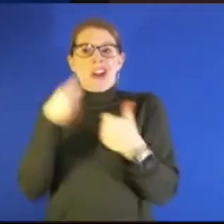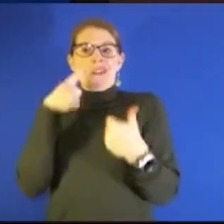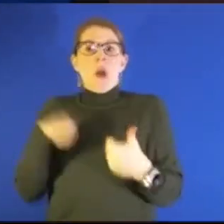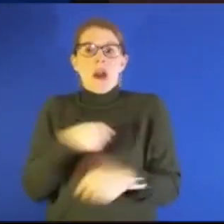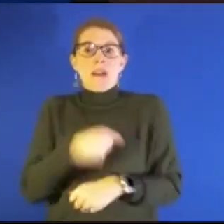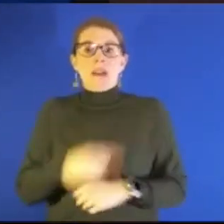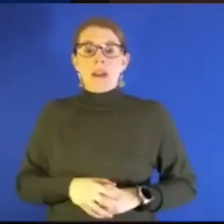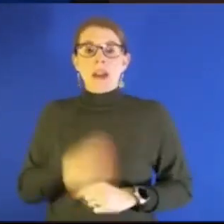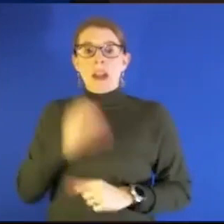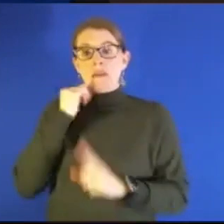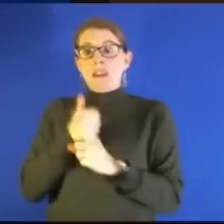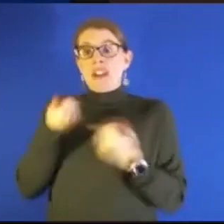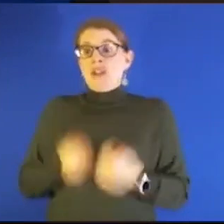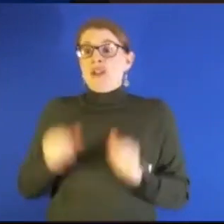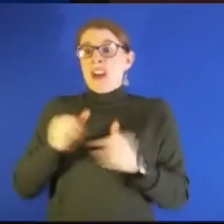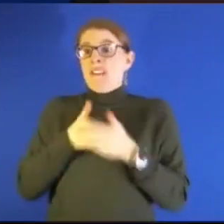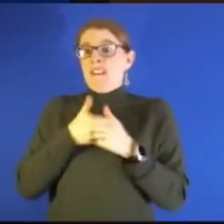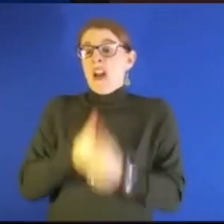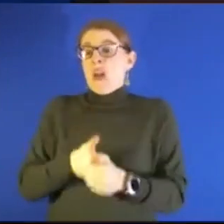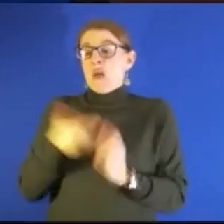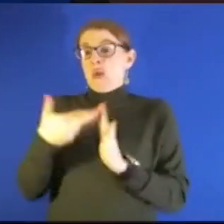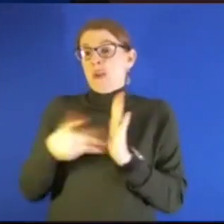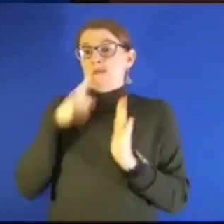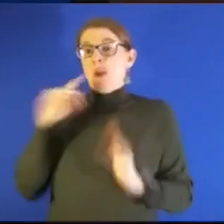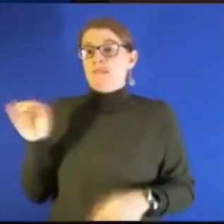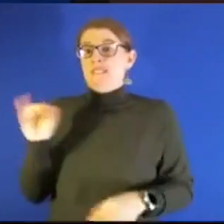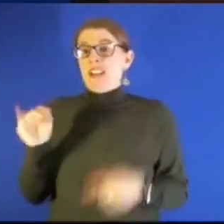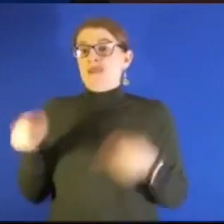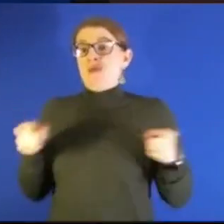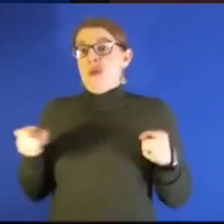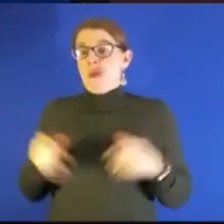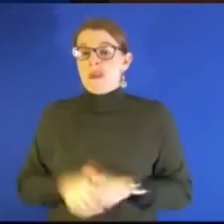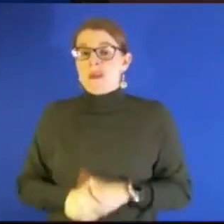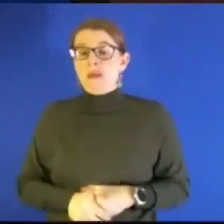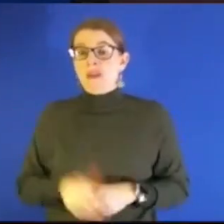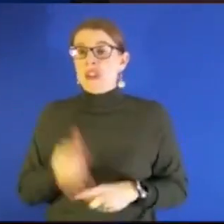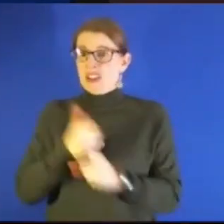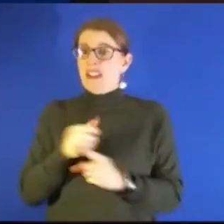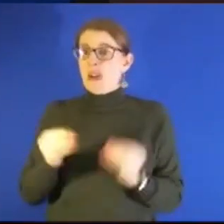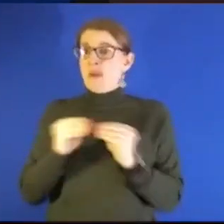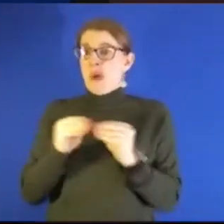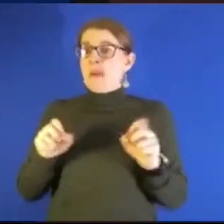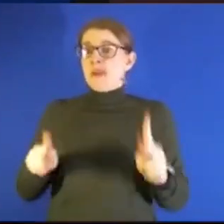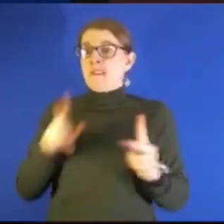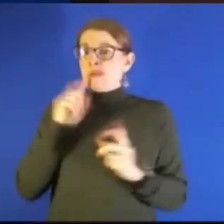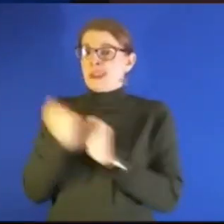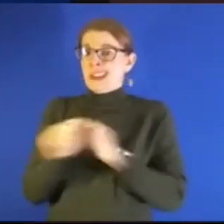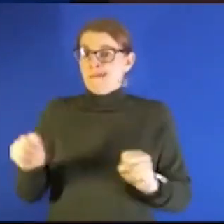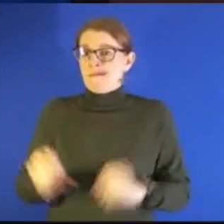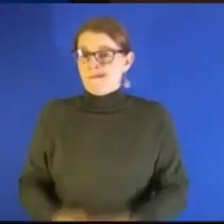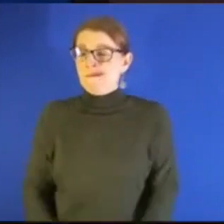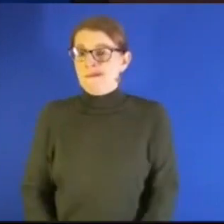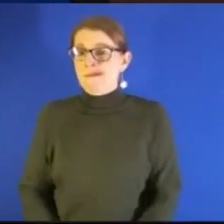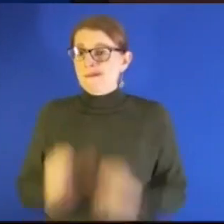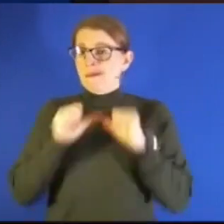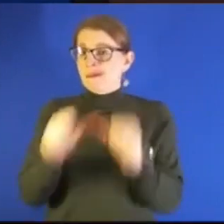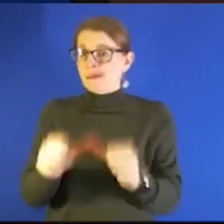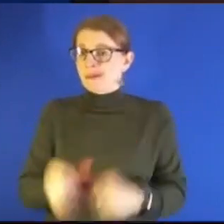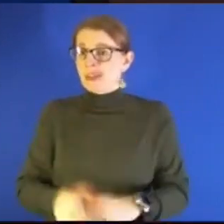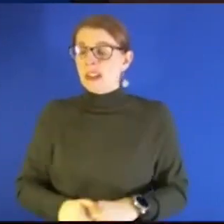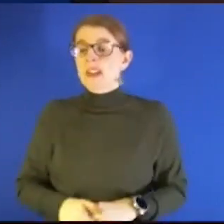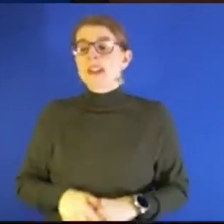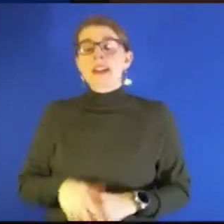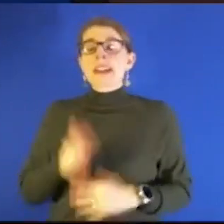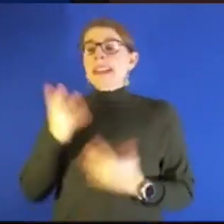follow the rules of infection control, you'll probably you're going to have a lot better chance to stay safe. So it's just so early in the game, Jess, we don't